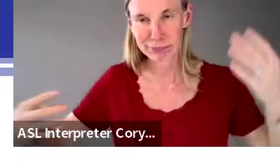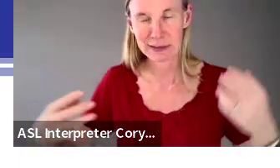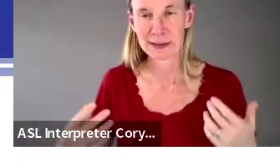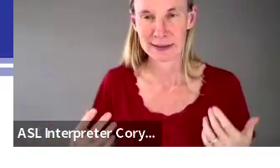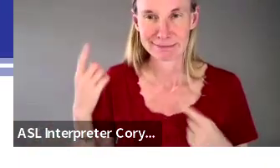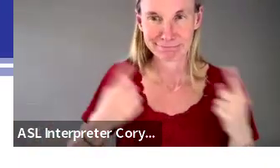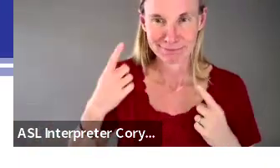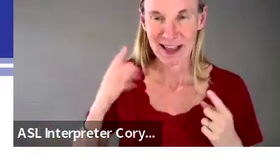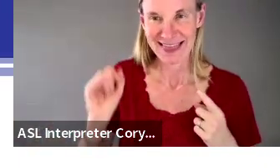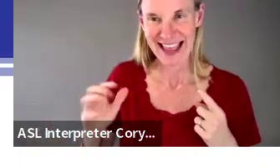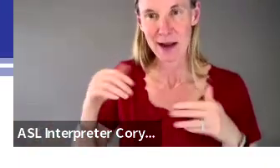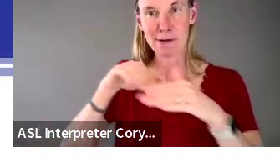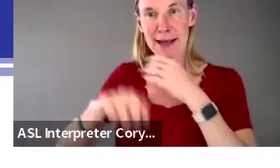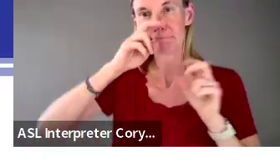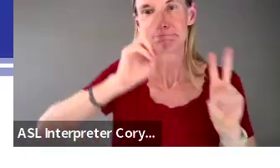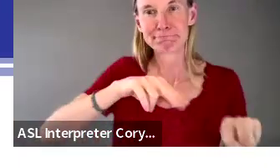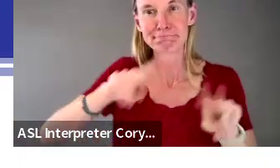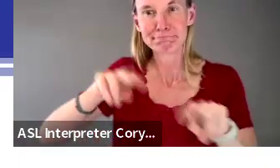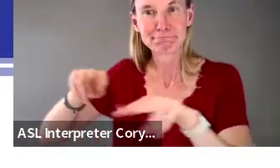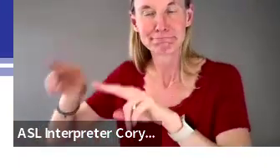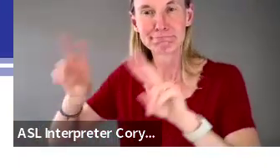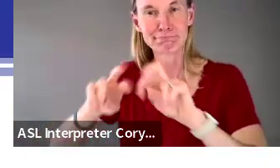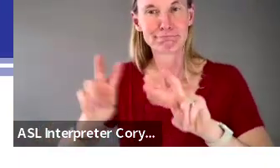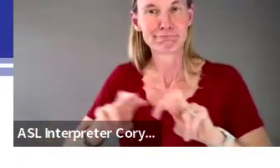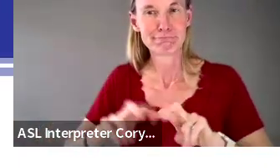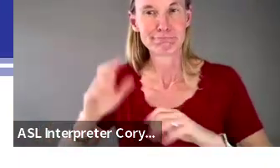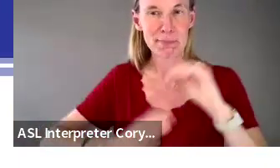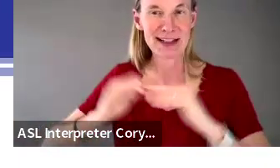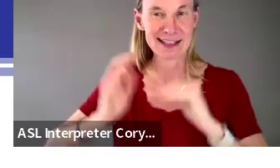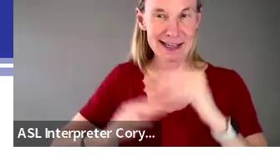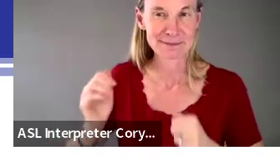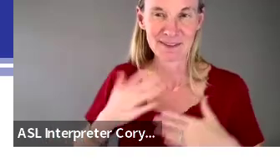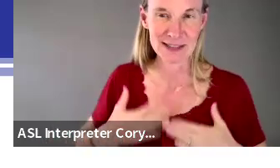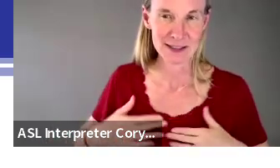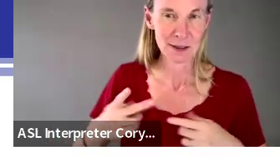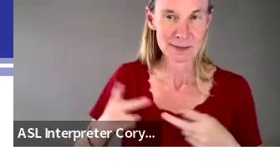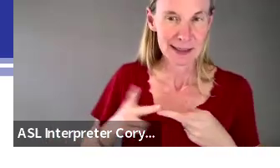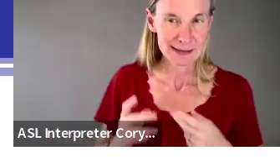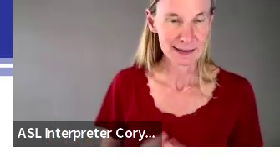considerations, but those are some of the ones that I could think of at the moment. And